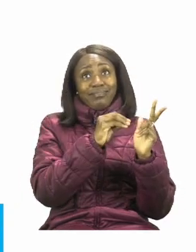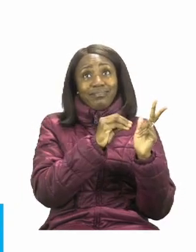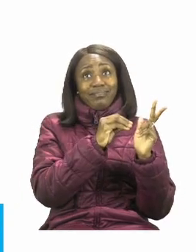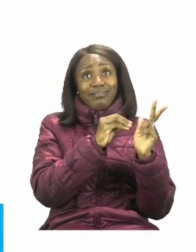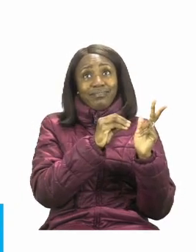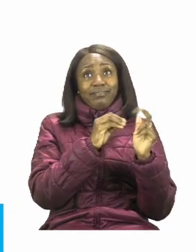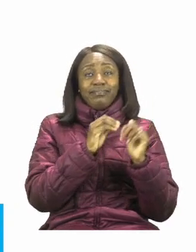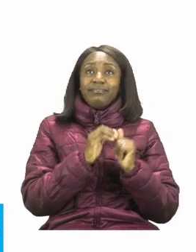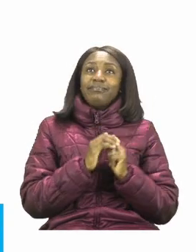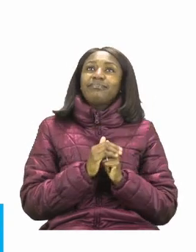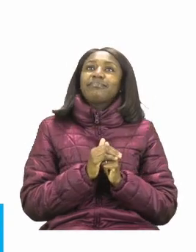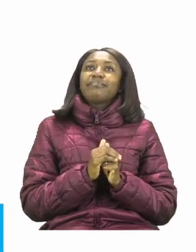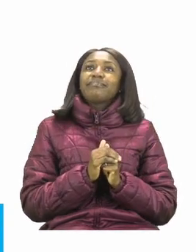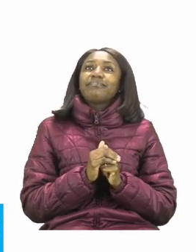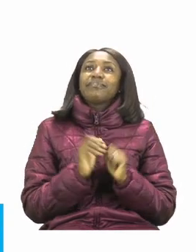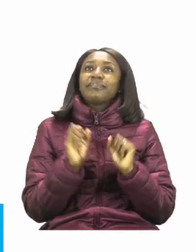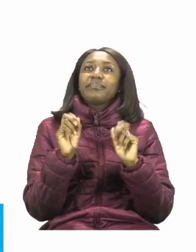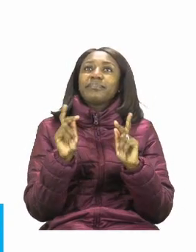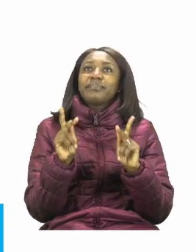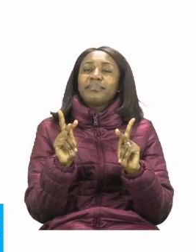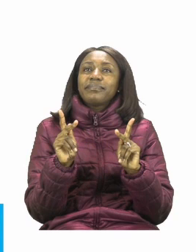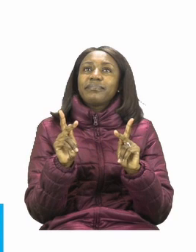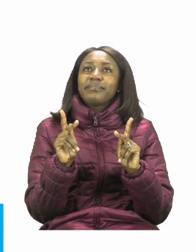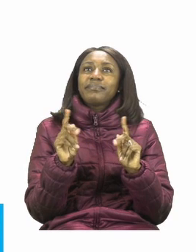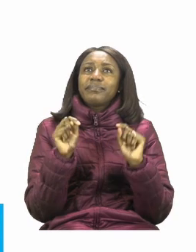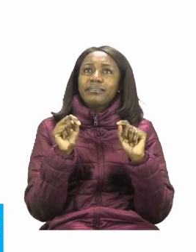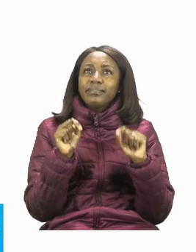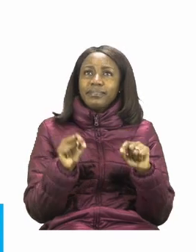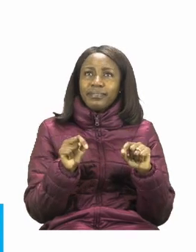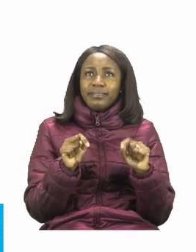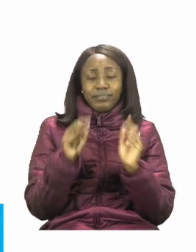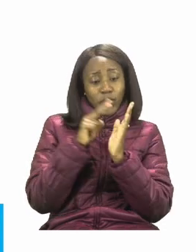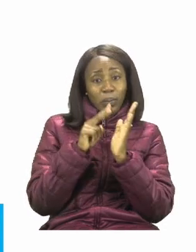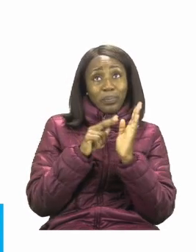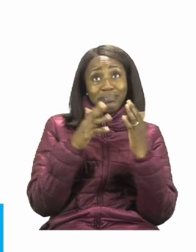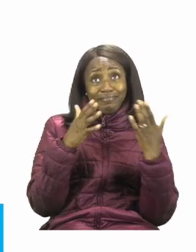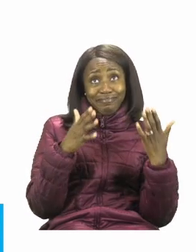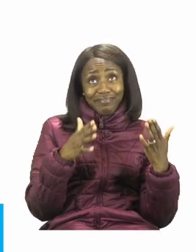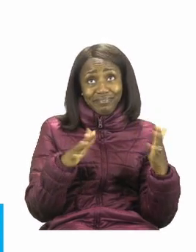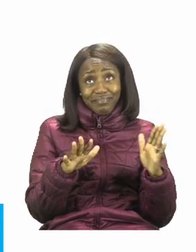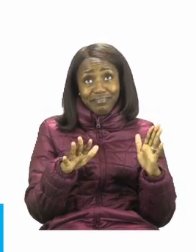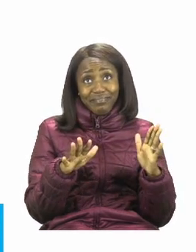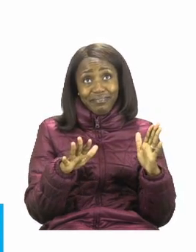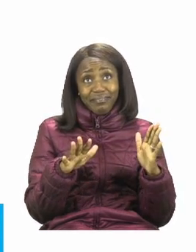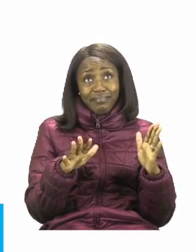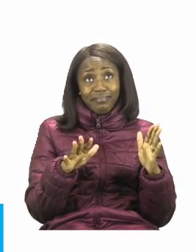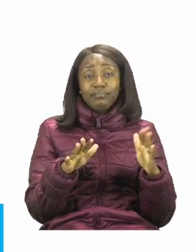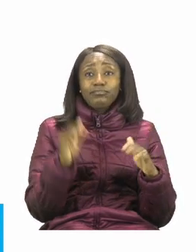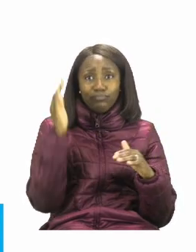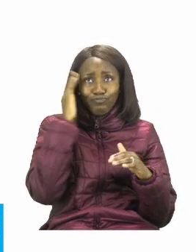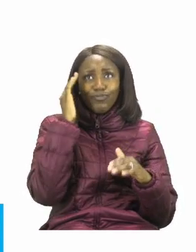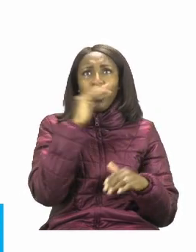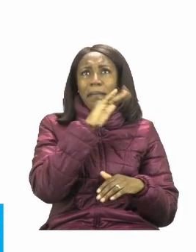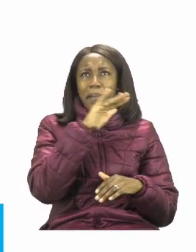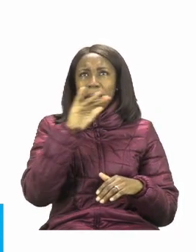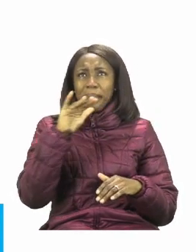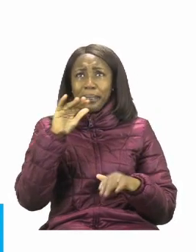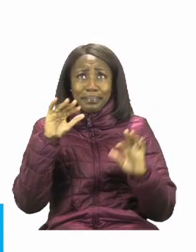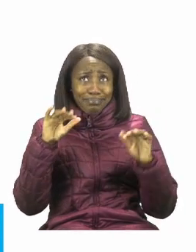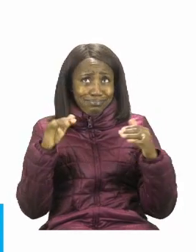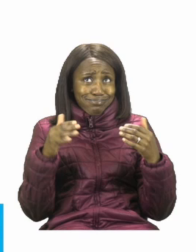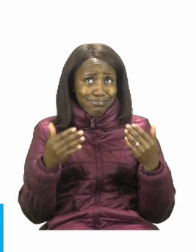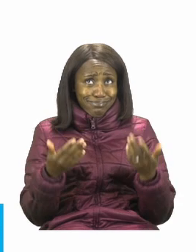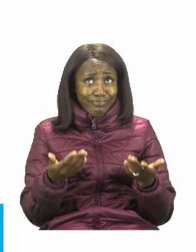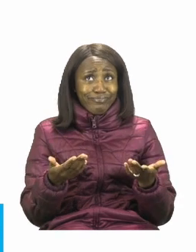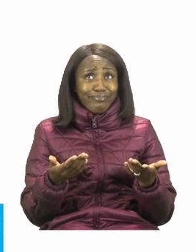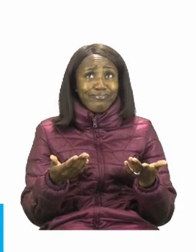strangers. Right. Now that you have read the words and you see how they're supposed to be